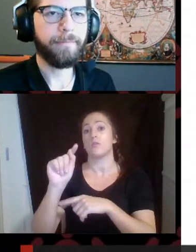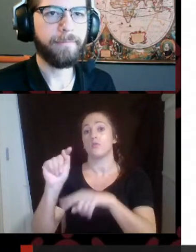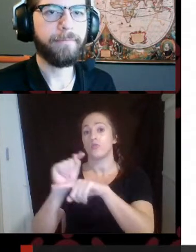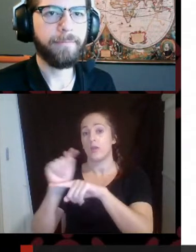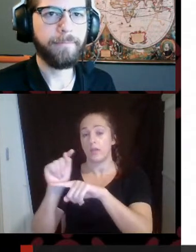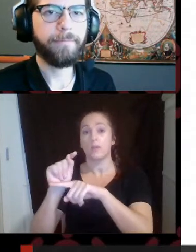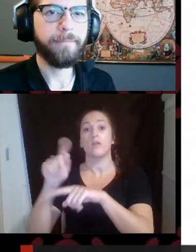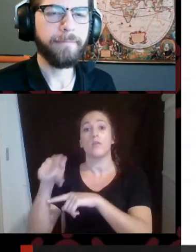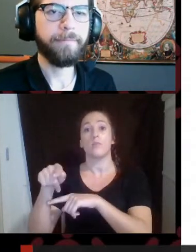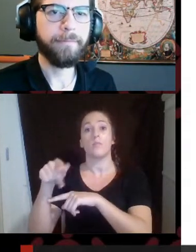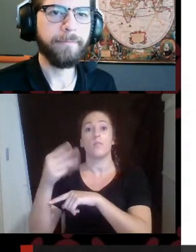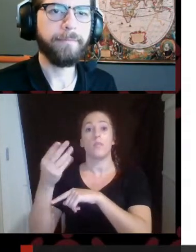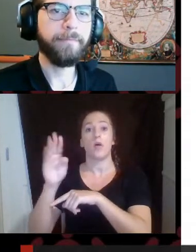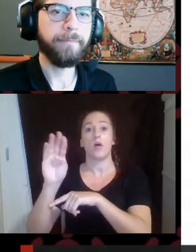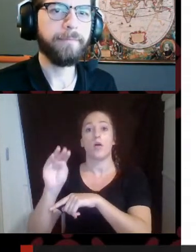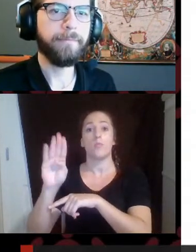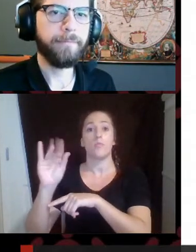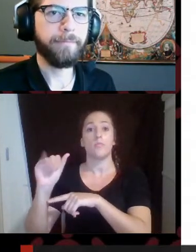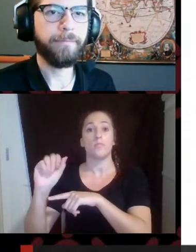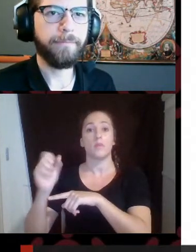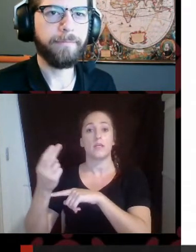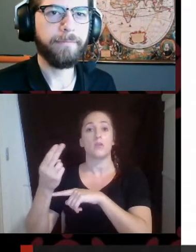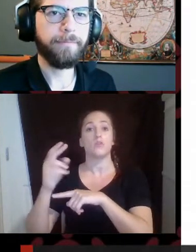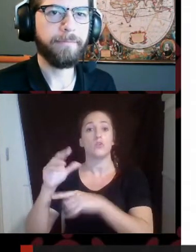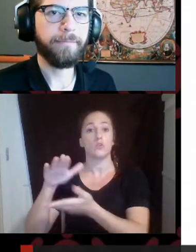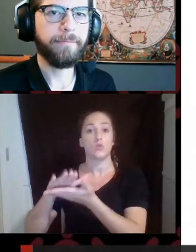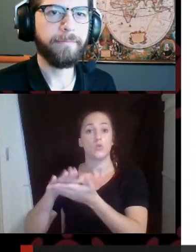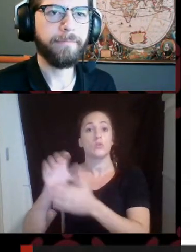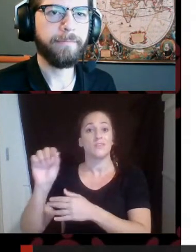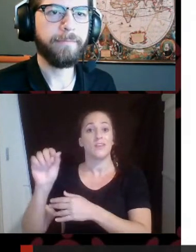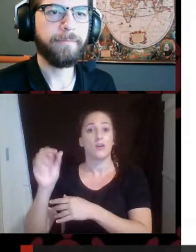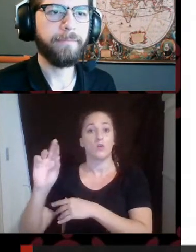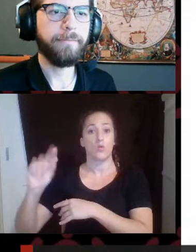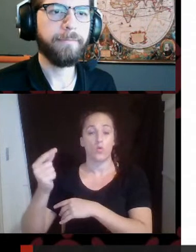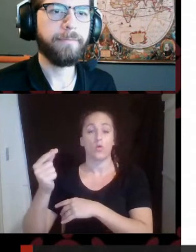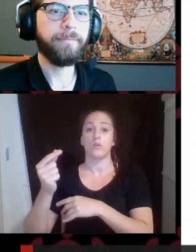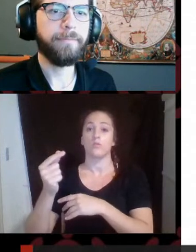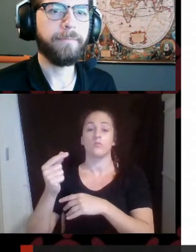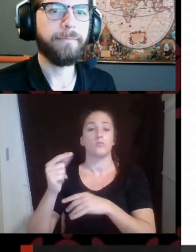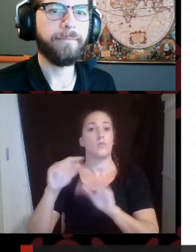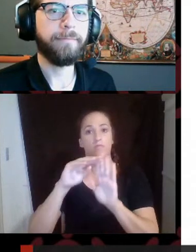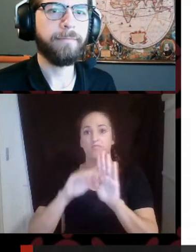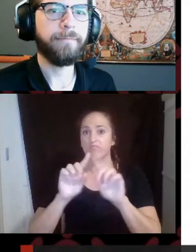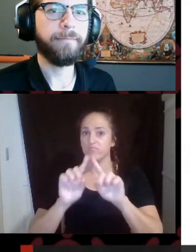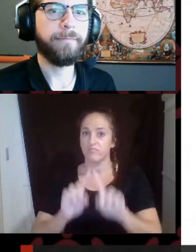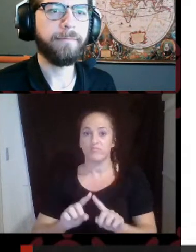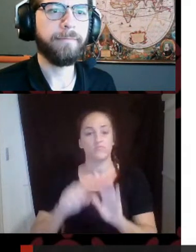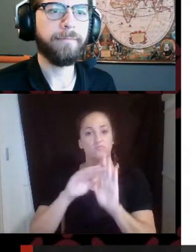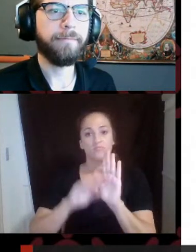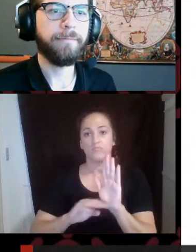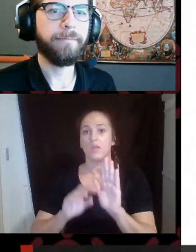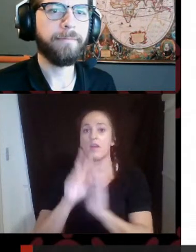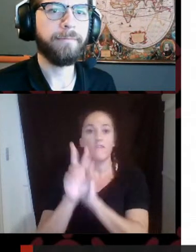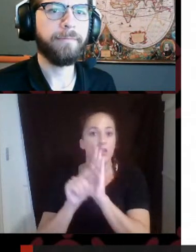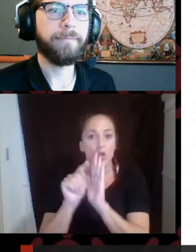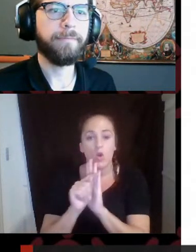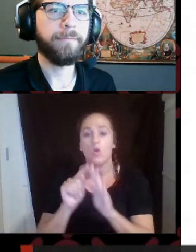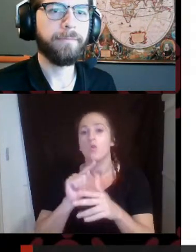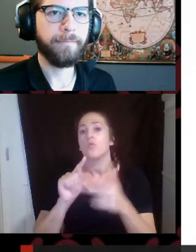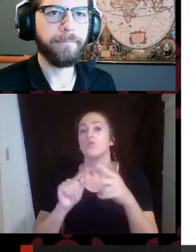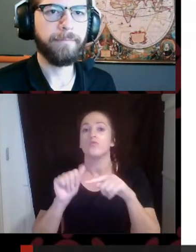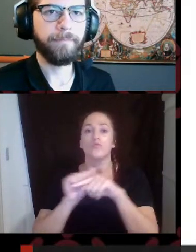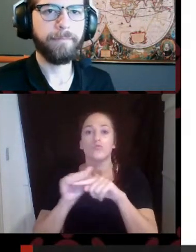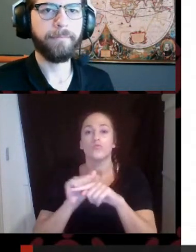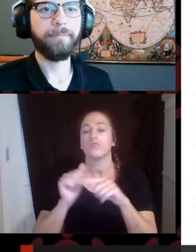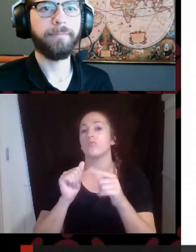edtechtraining.palmbeachschools.org. And on this website, we have a comprehensive list of all of these applications. We have videos, we have training